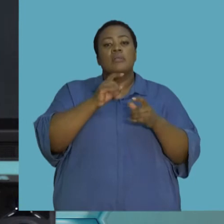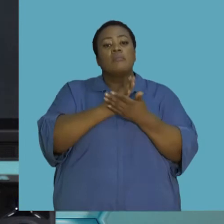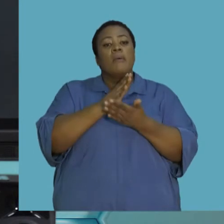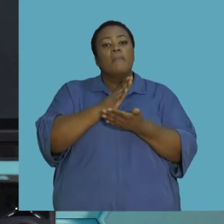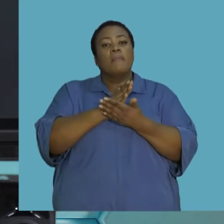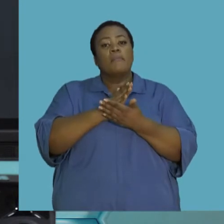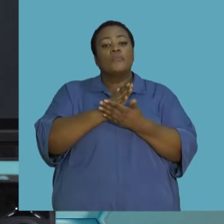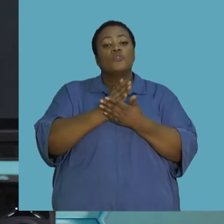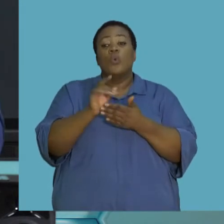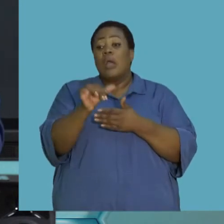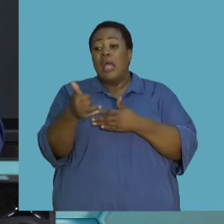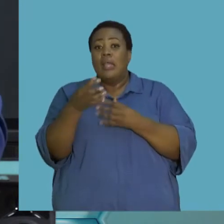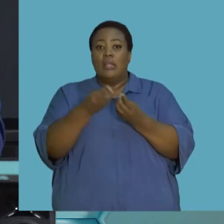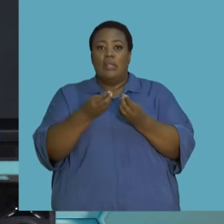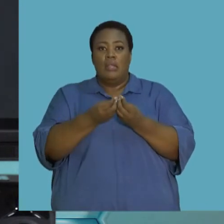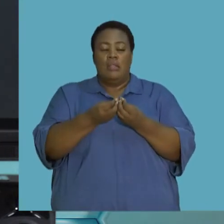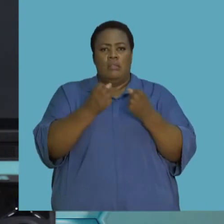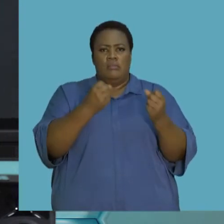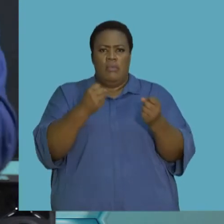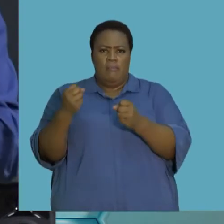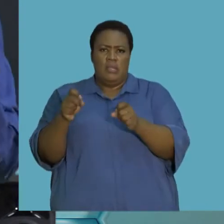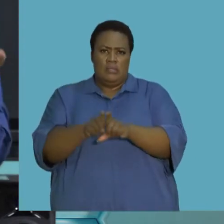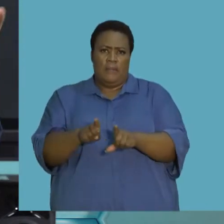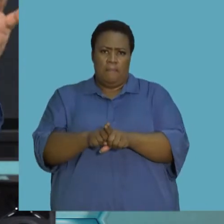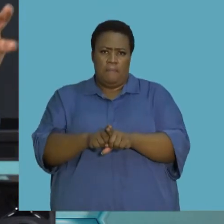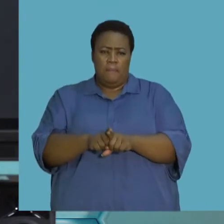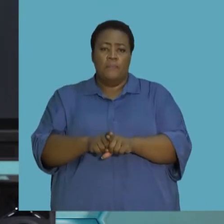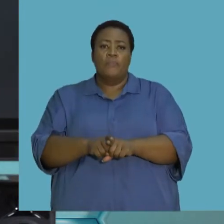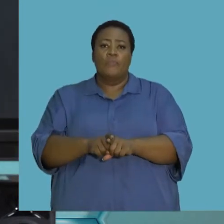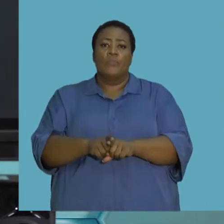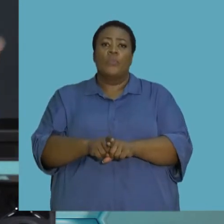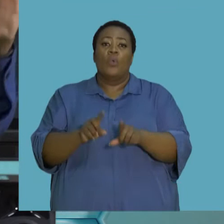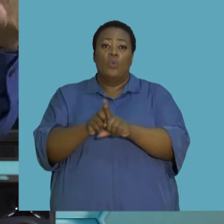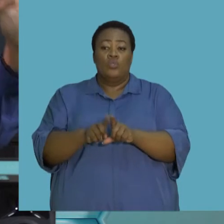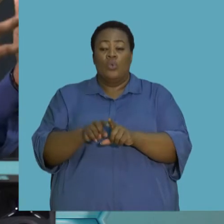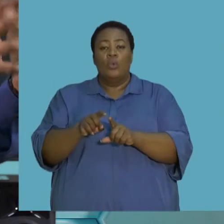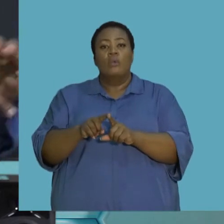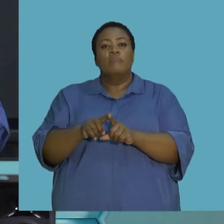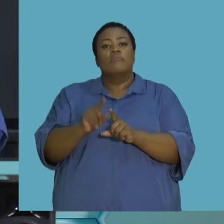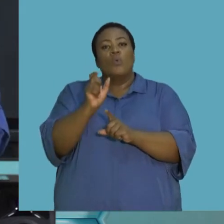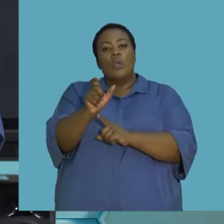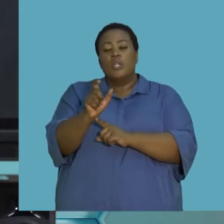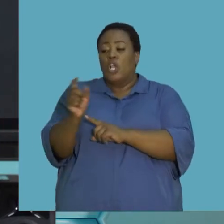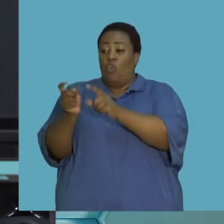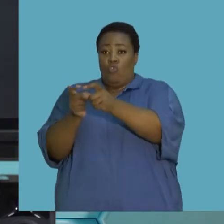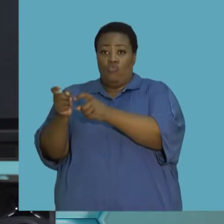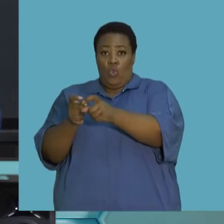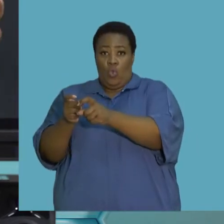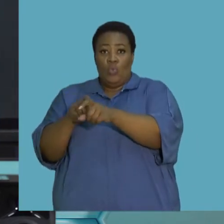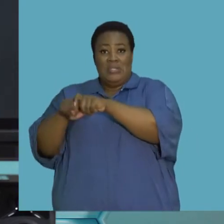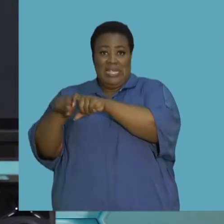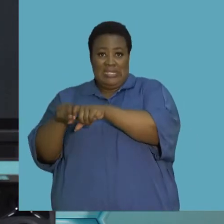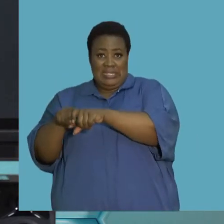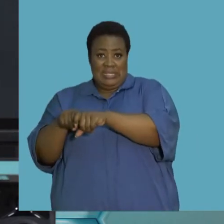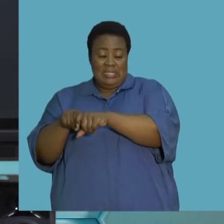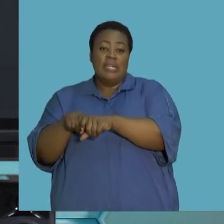those other variables constant. I also need to differentiate between the term control test